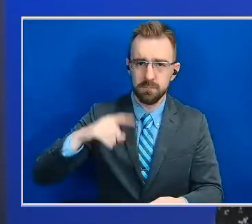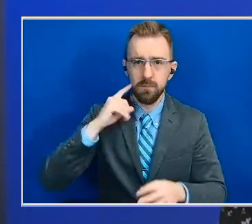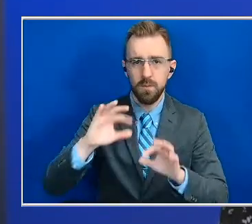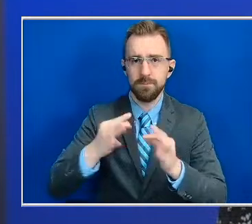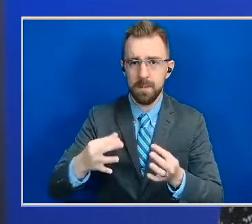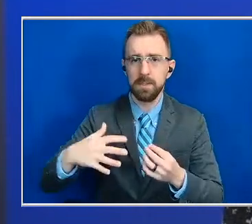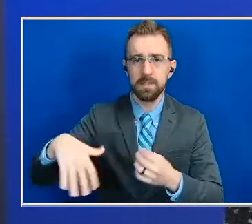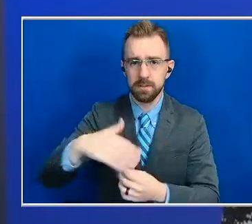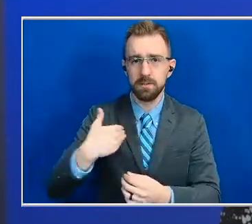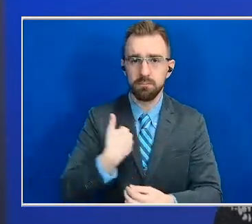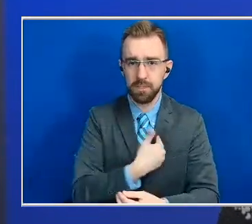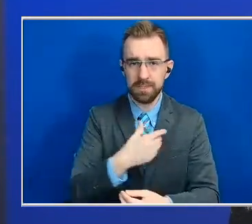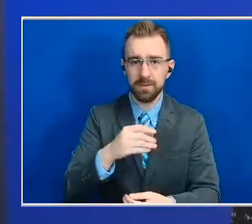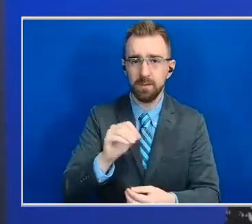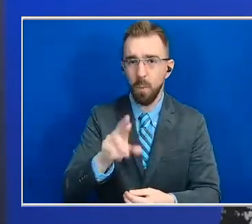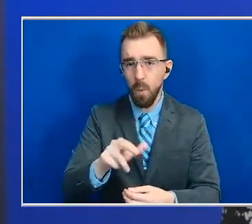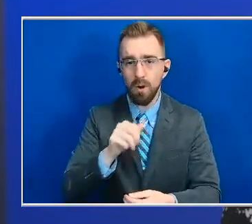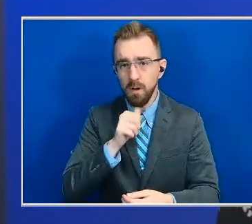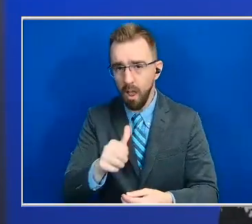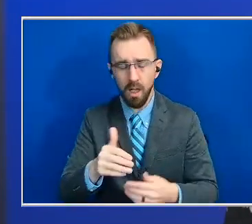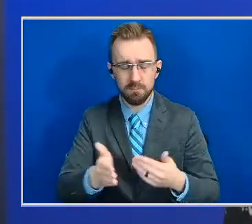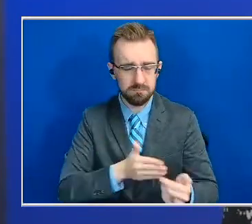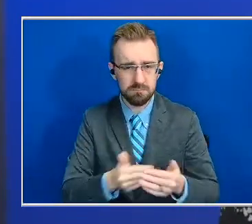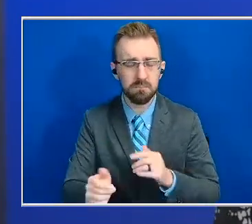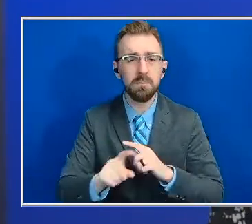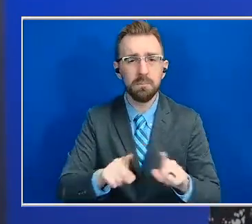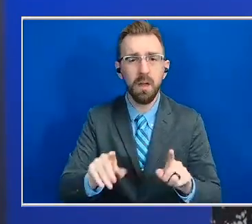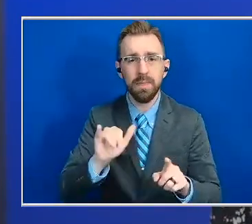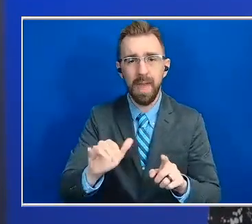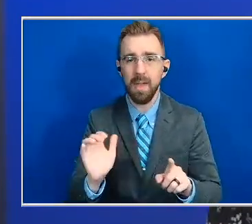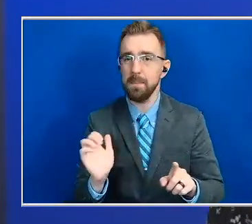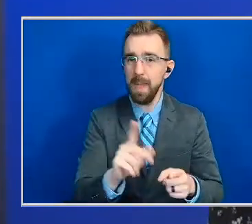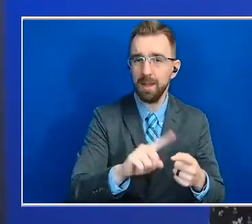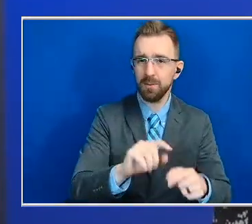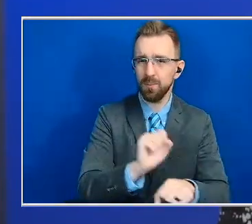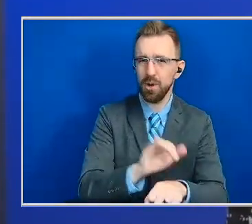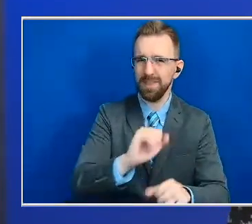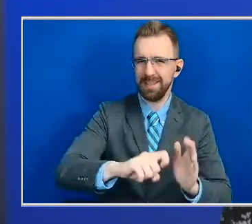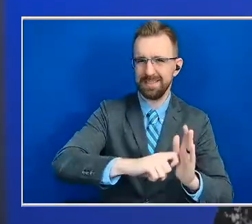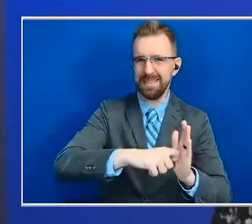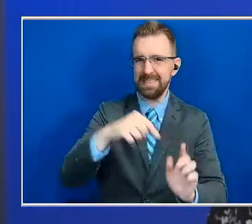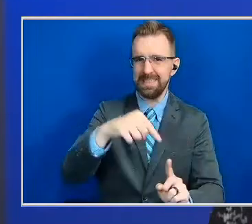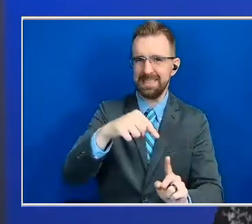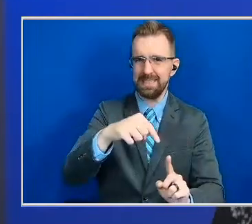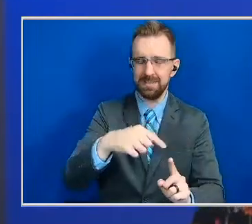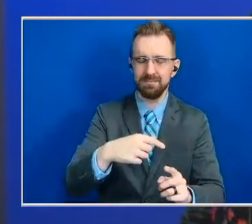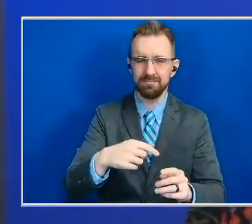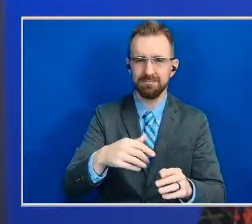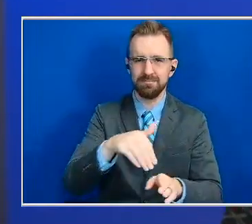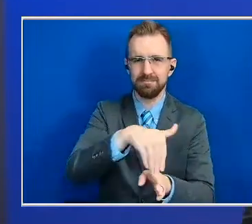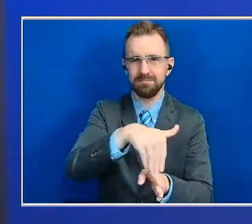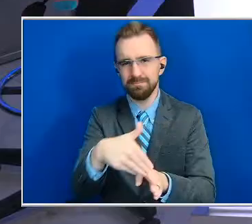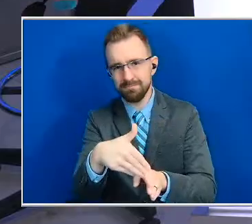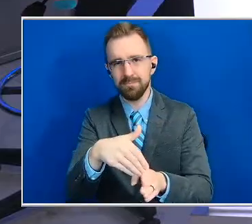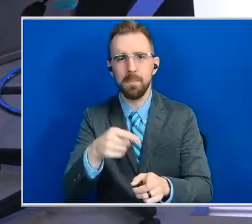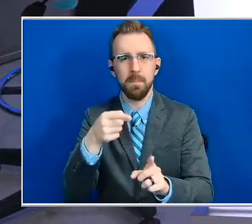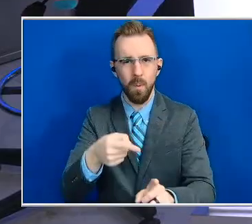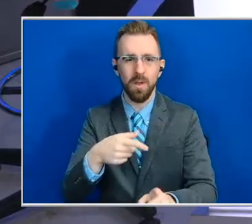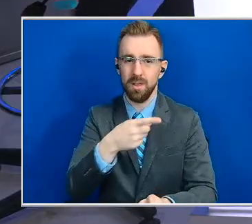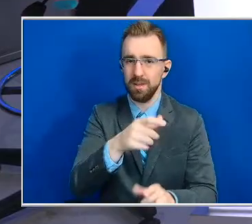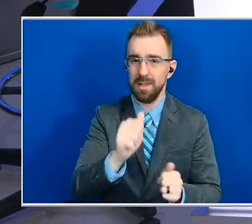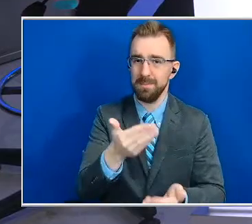or not. But that return to work is a key tipping point, I think. And Ashley, you can probably speak to some of